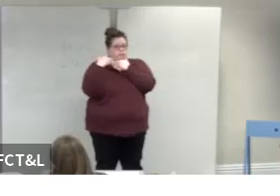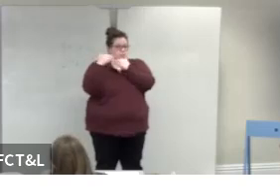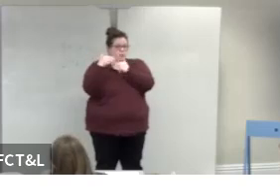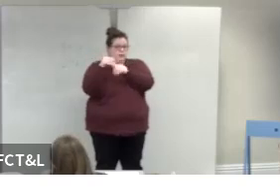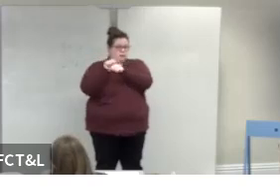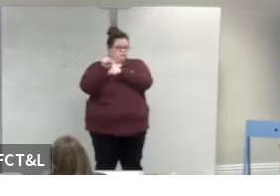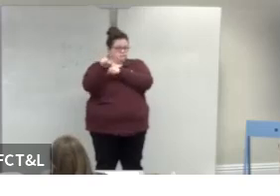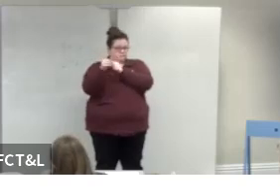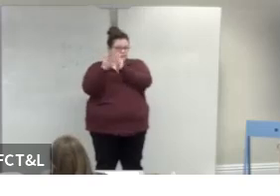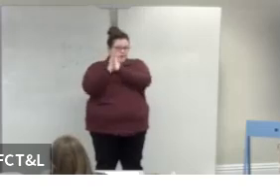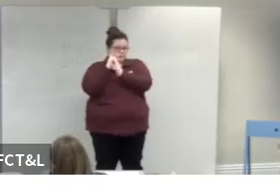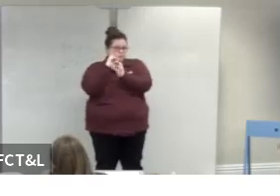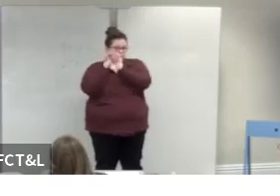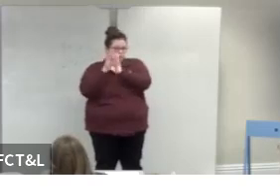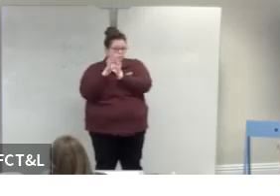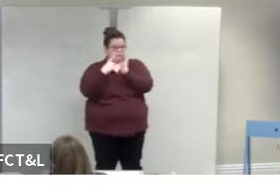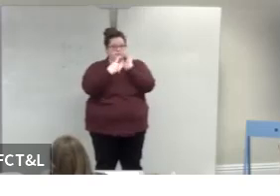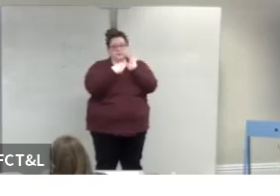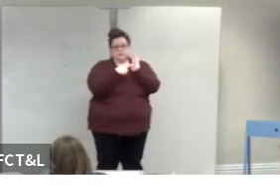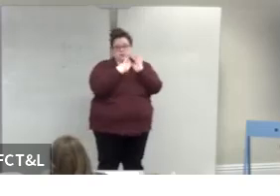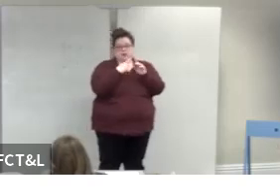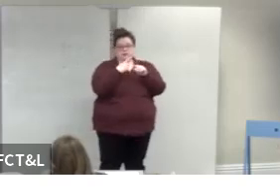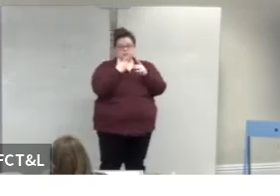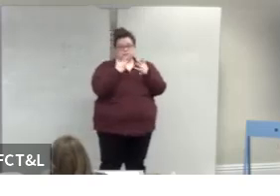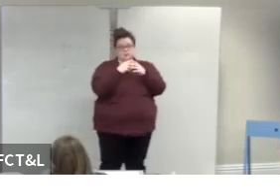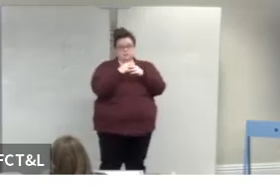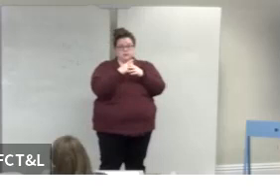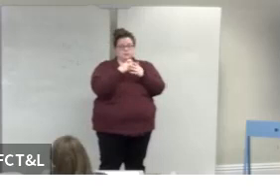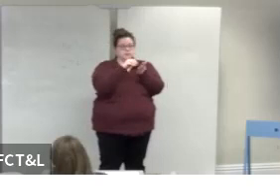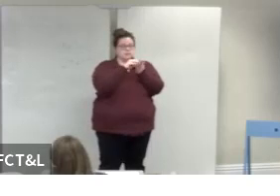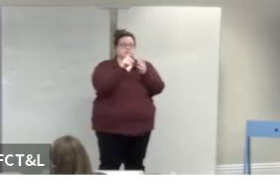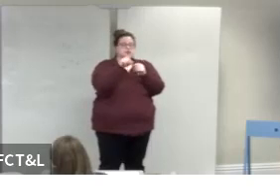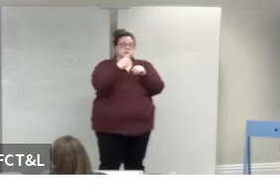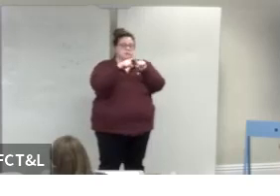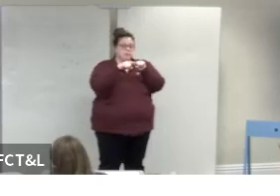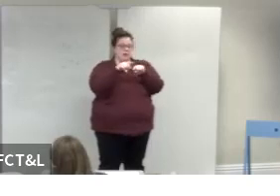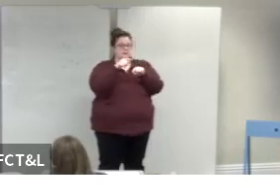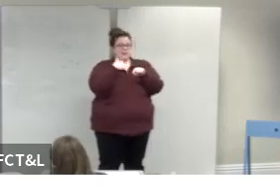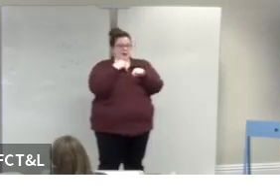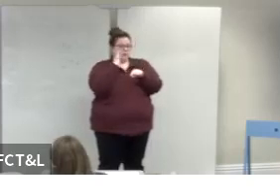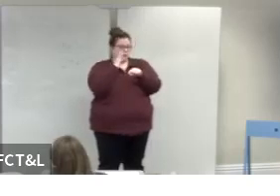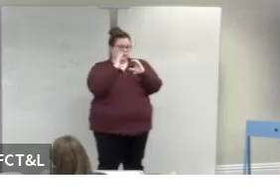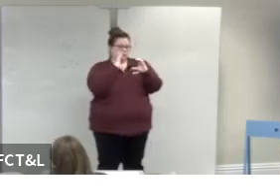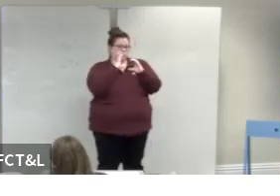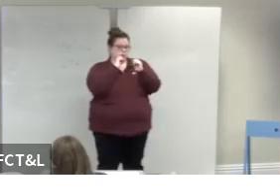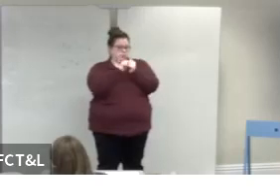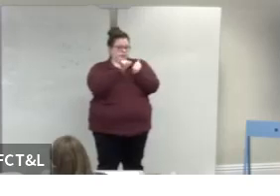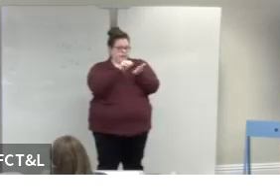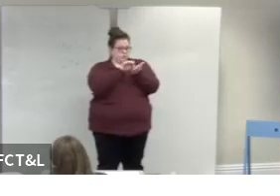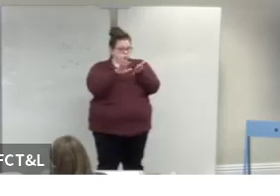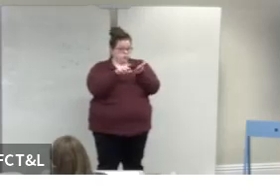Sometimes we are responsible and we'll go ahead and ask for the interpreter ourselves. Other times it kind of